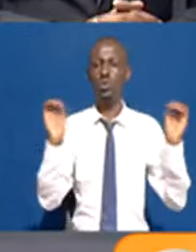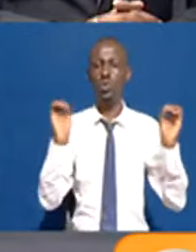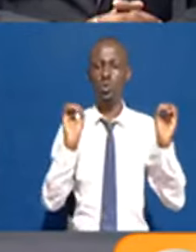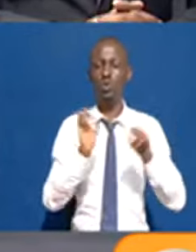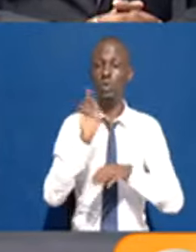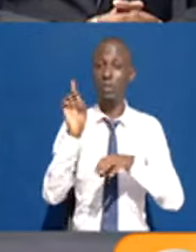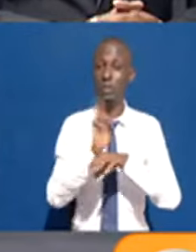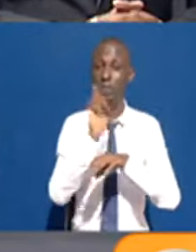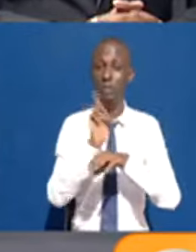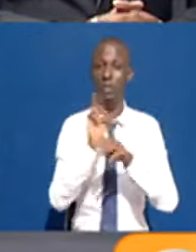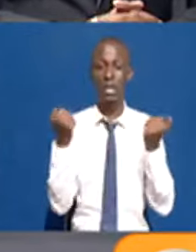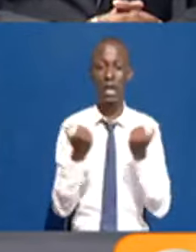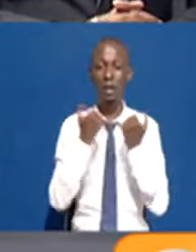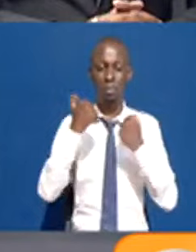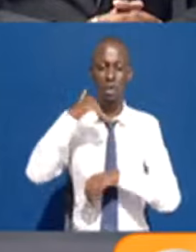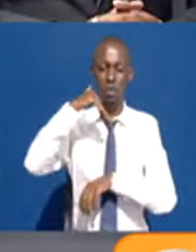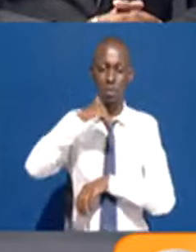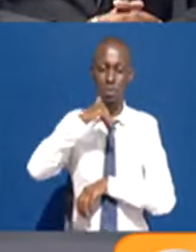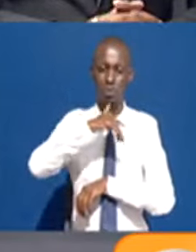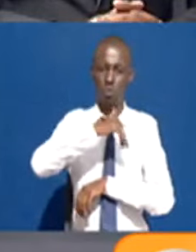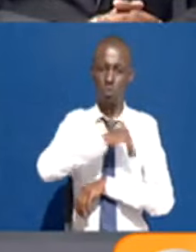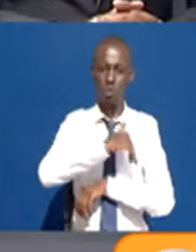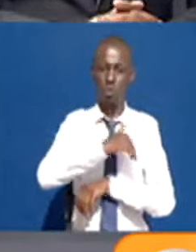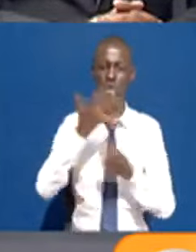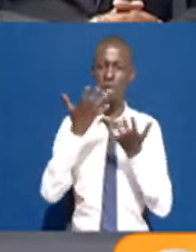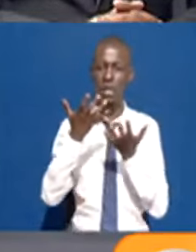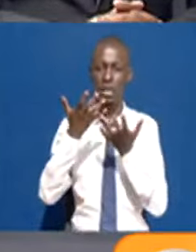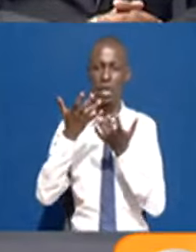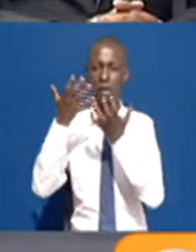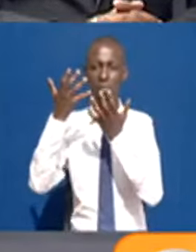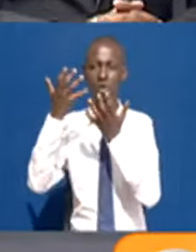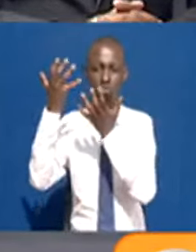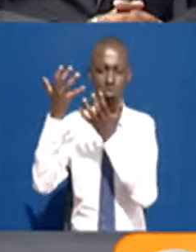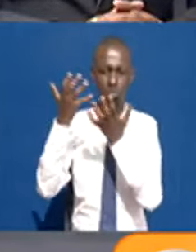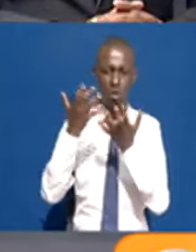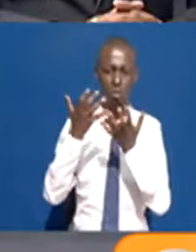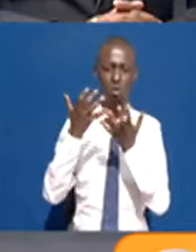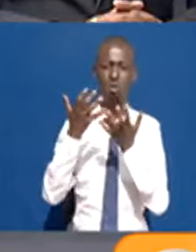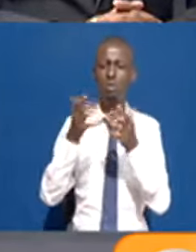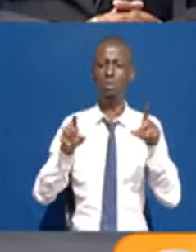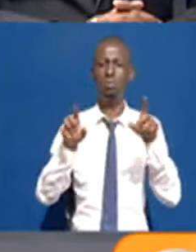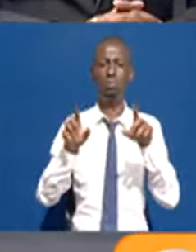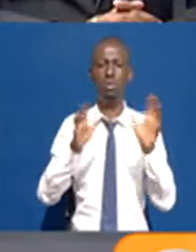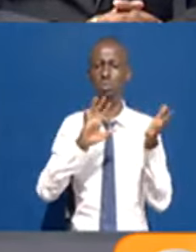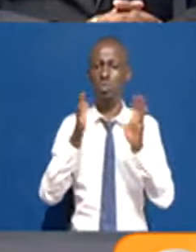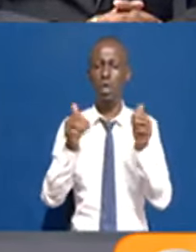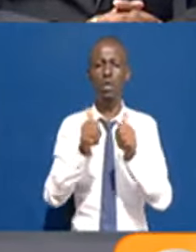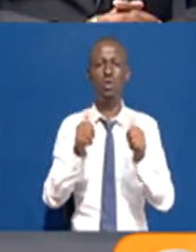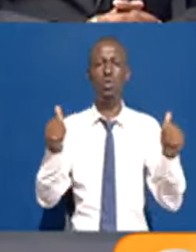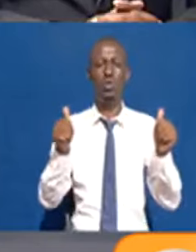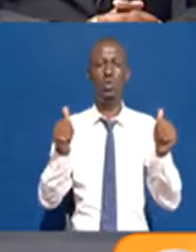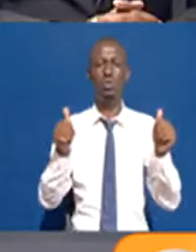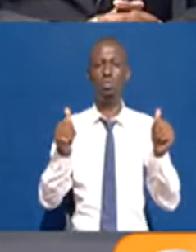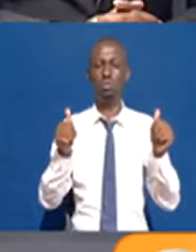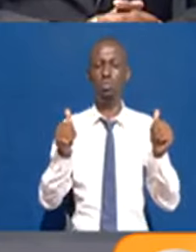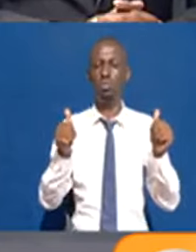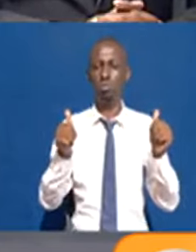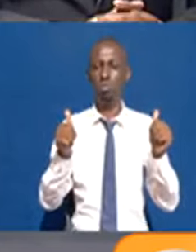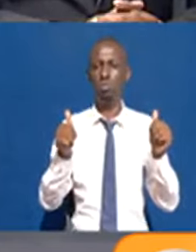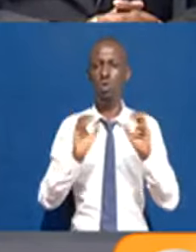fall, that our export to import ratios are not faring well compared to our neighbors. He